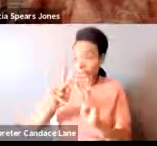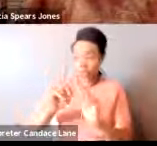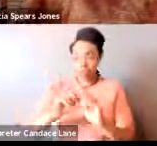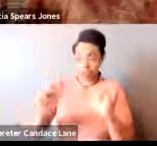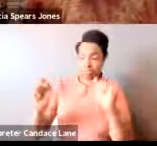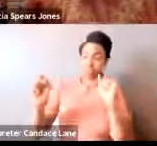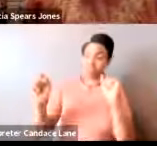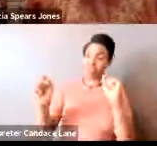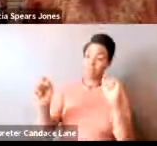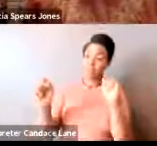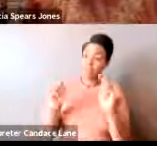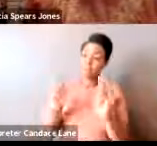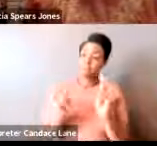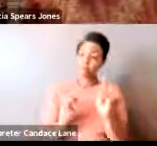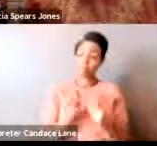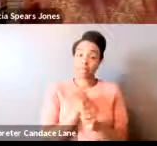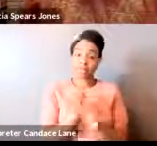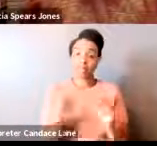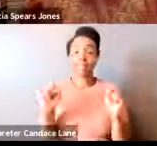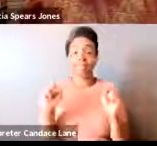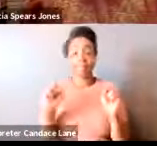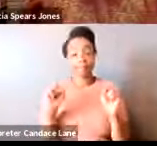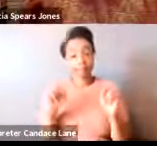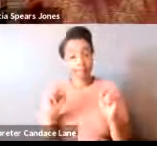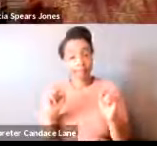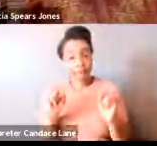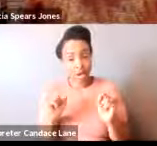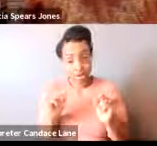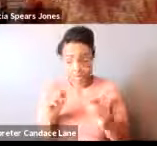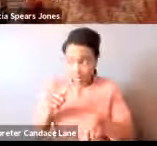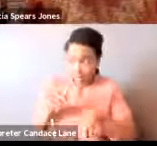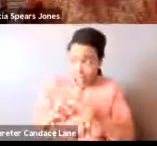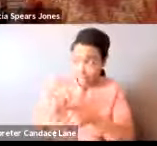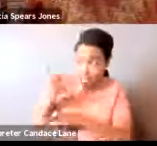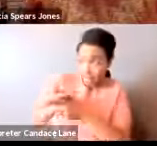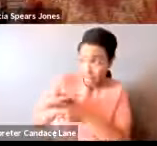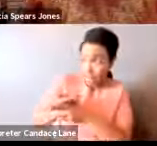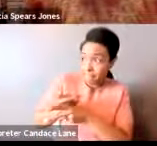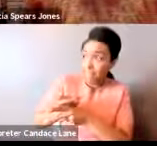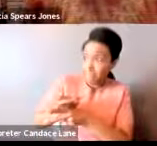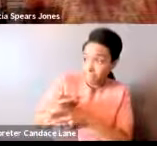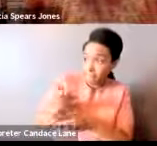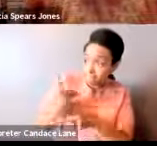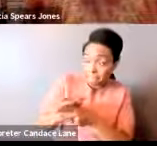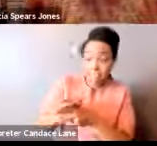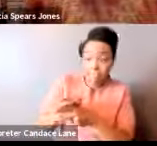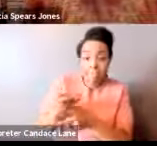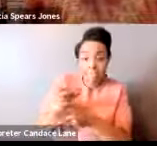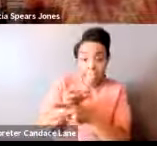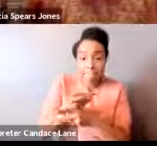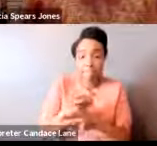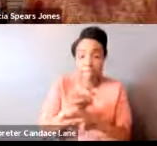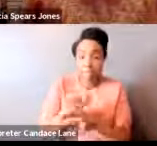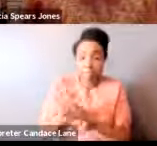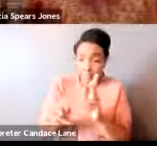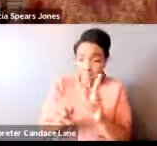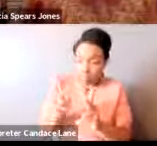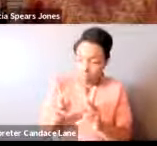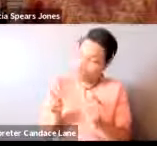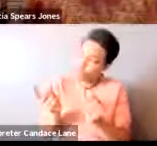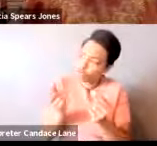people saved in rhythm, rhyme, time kept better than the beating back of those who could not name the God